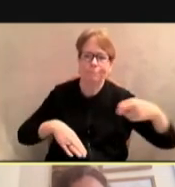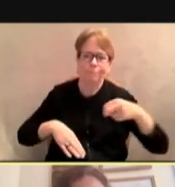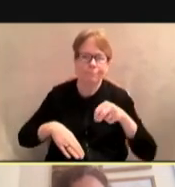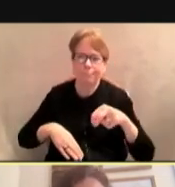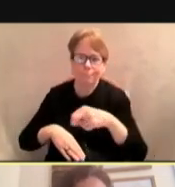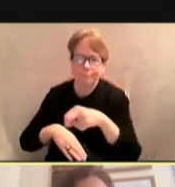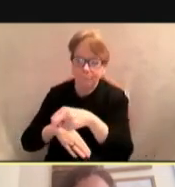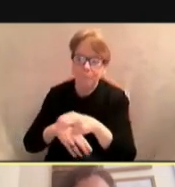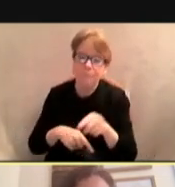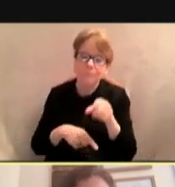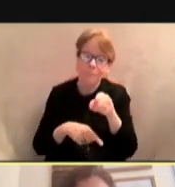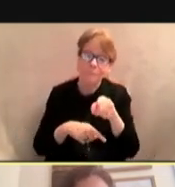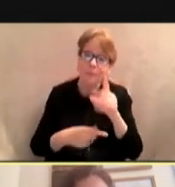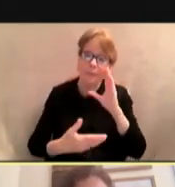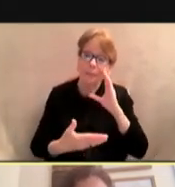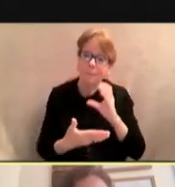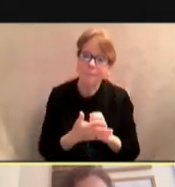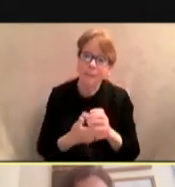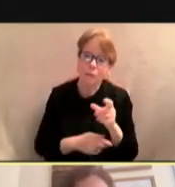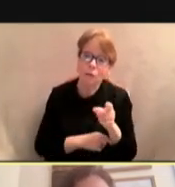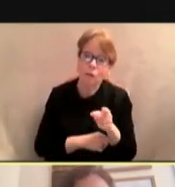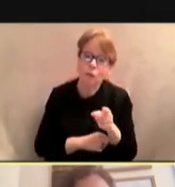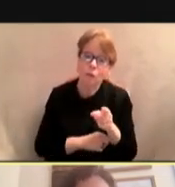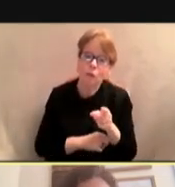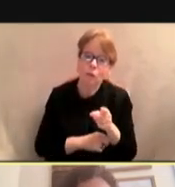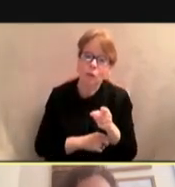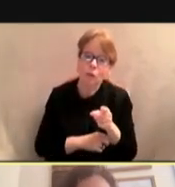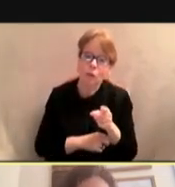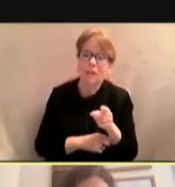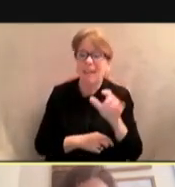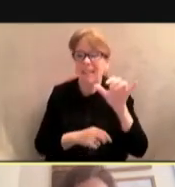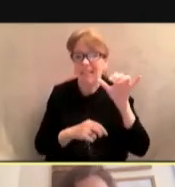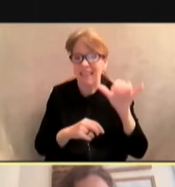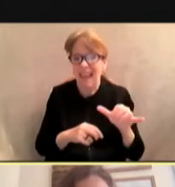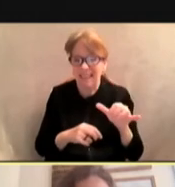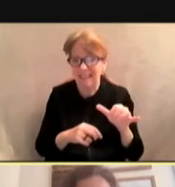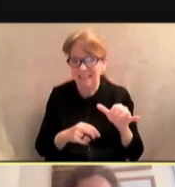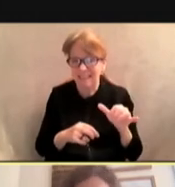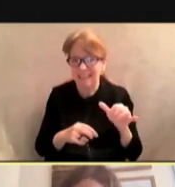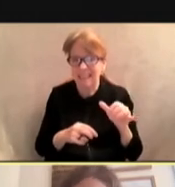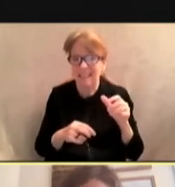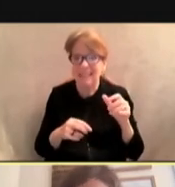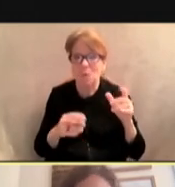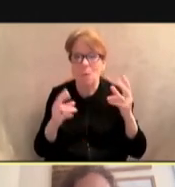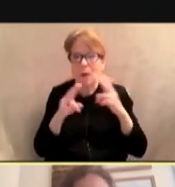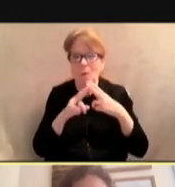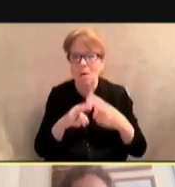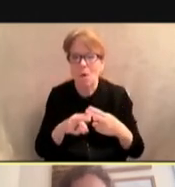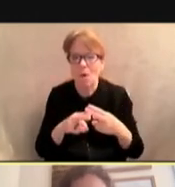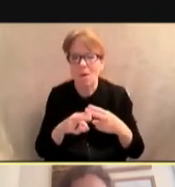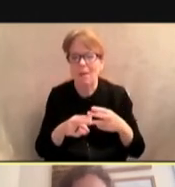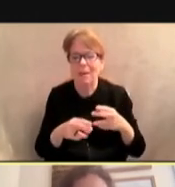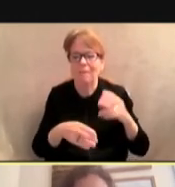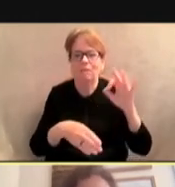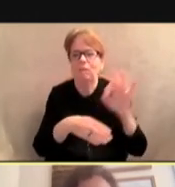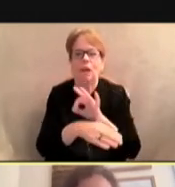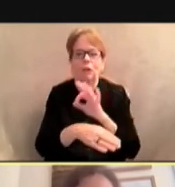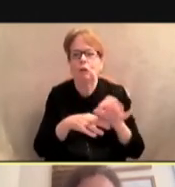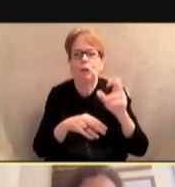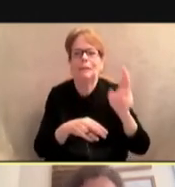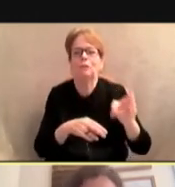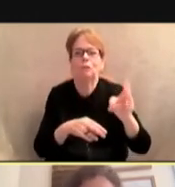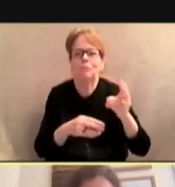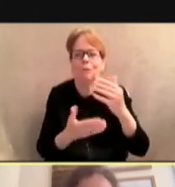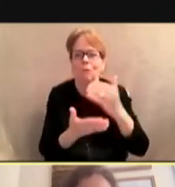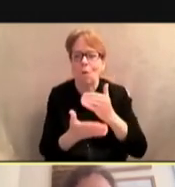image is representative of the functional history taking course or session that we implemented as part of the